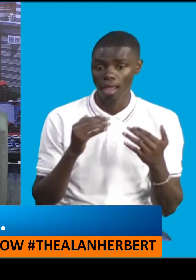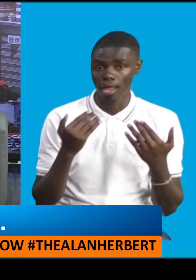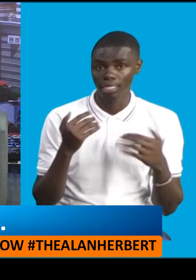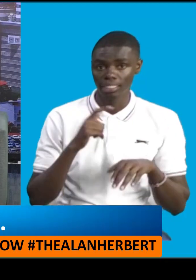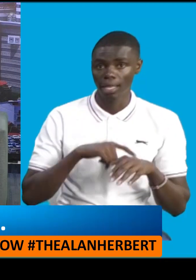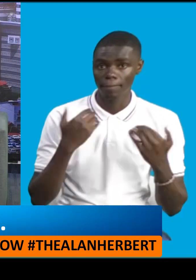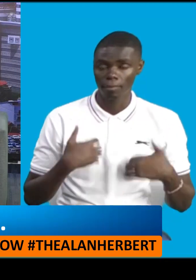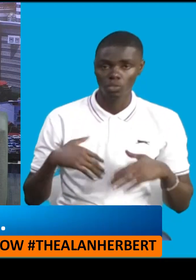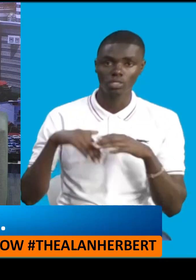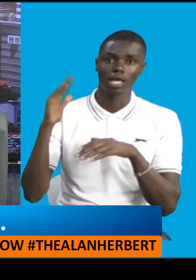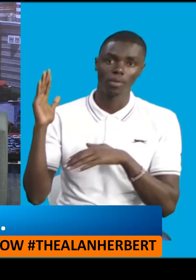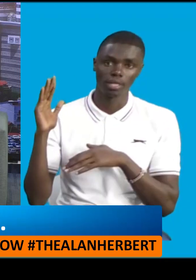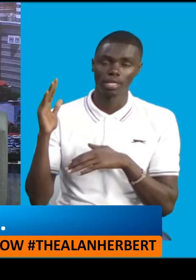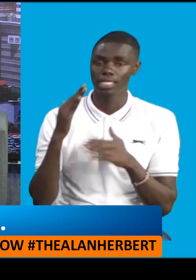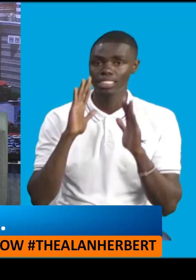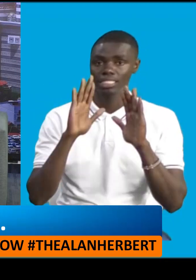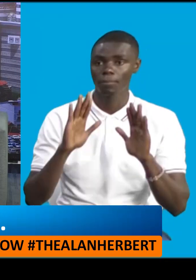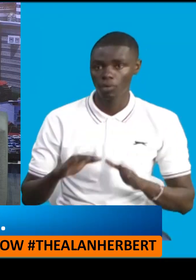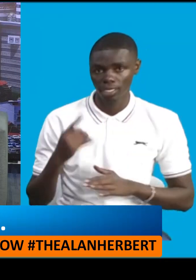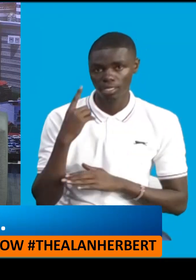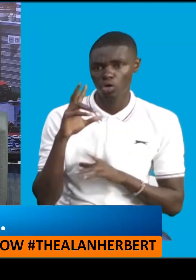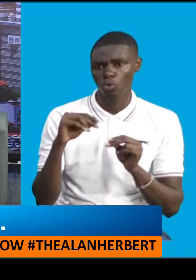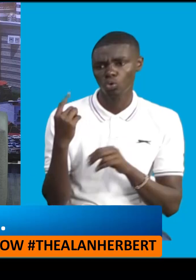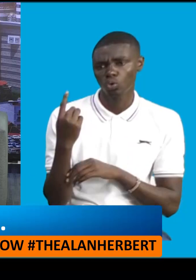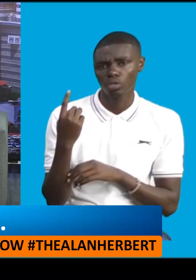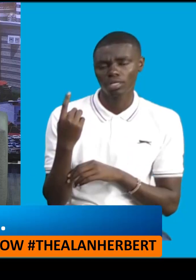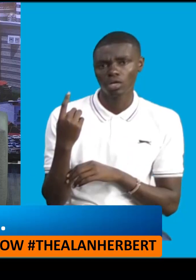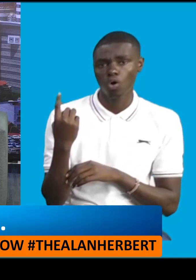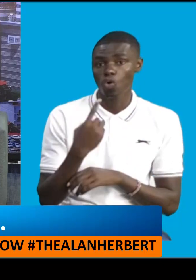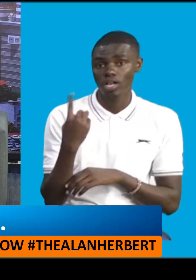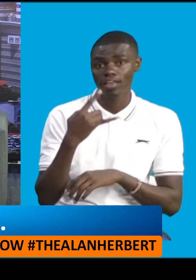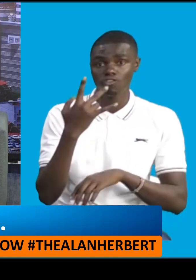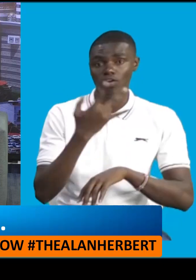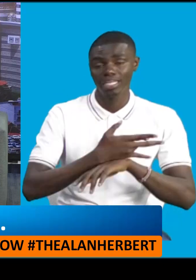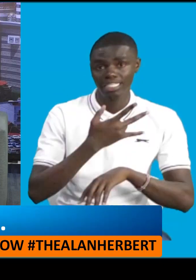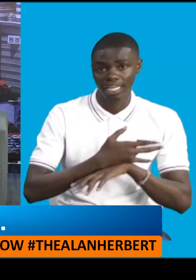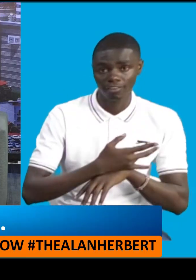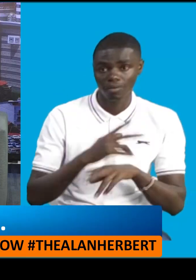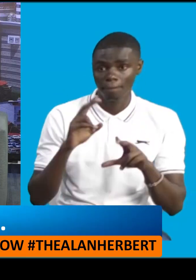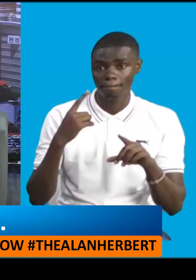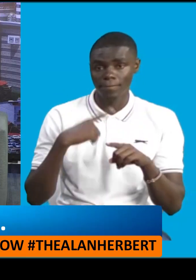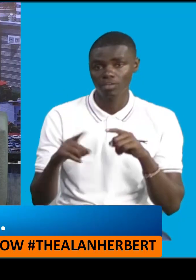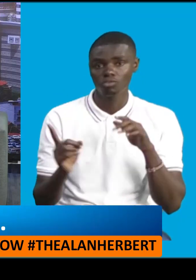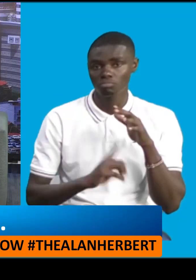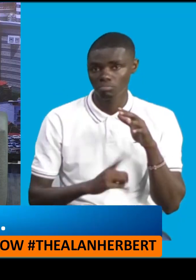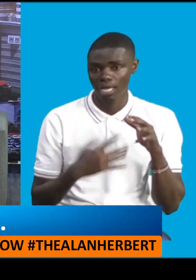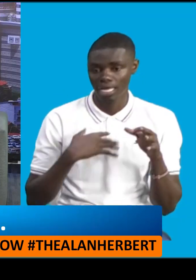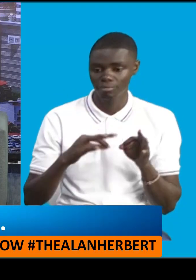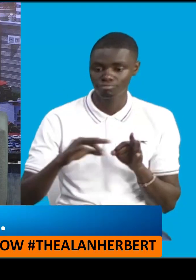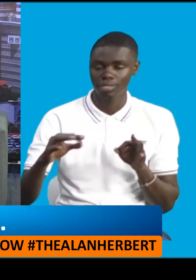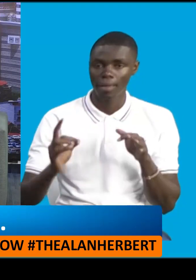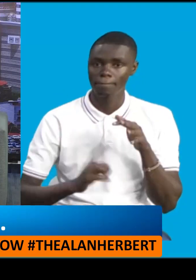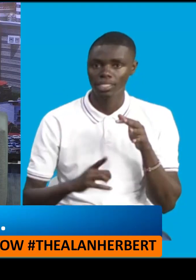happen when someone is away. So it's important for them, not just for NHIF to be aware, but also for the ministry, and by